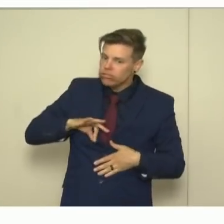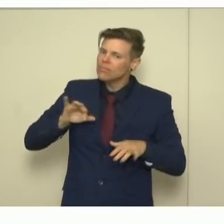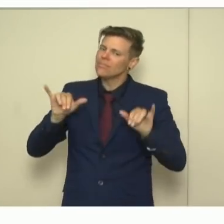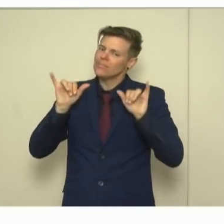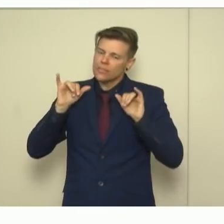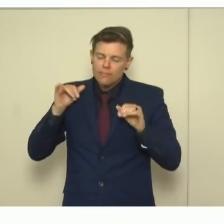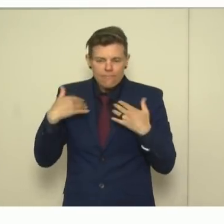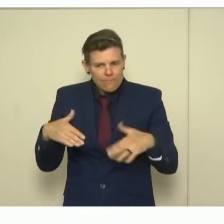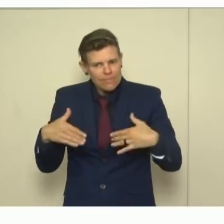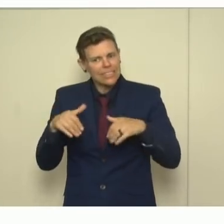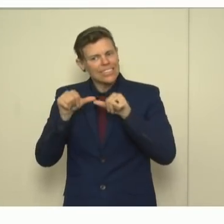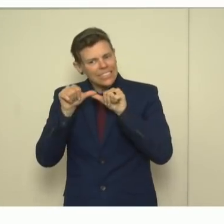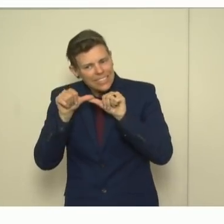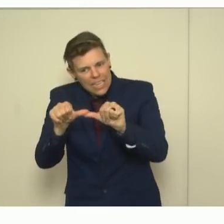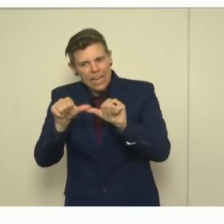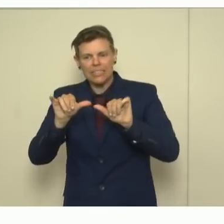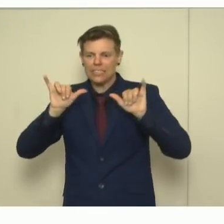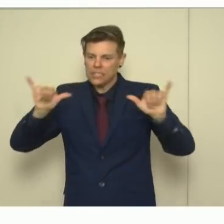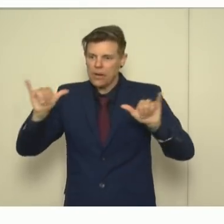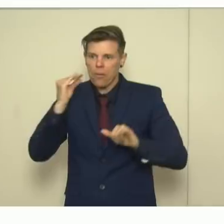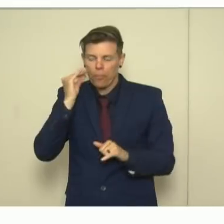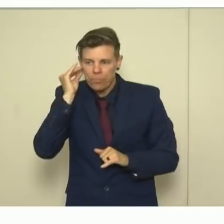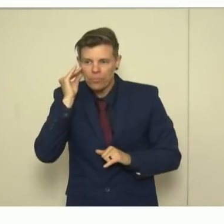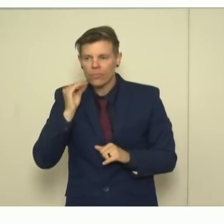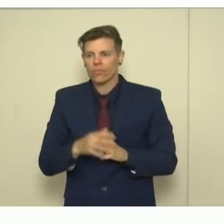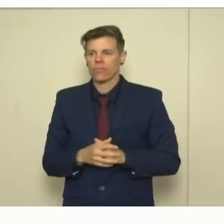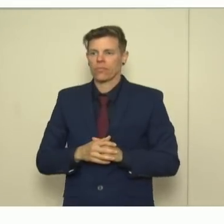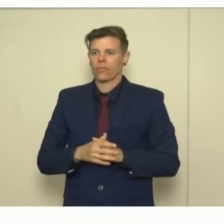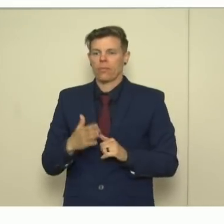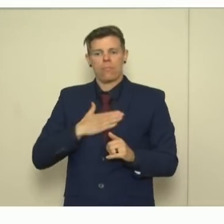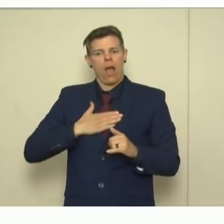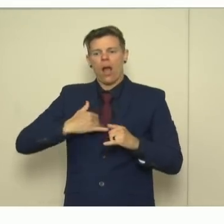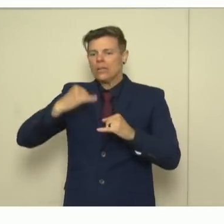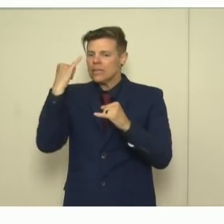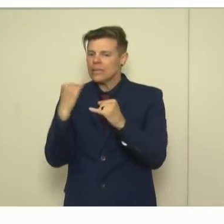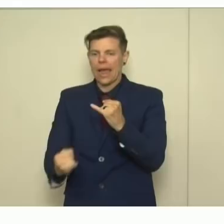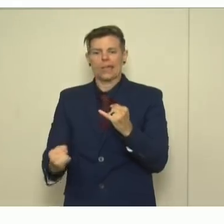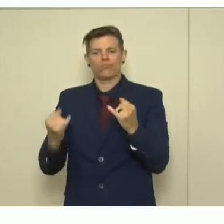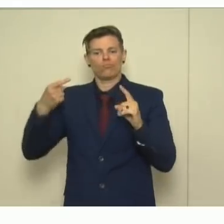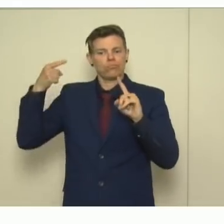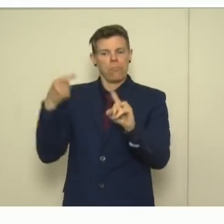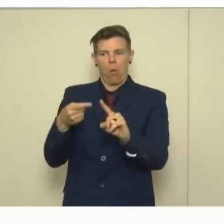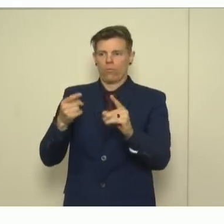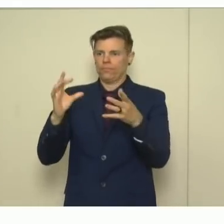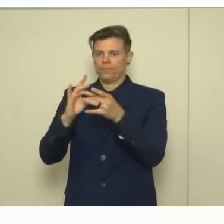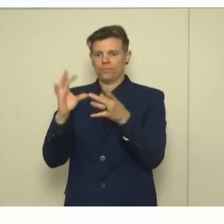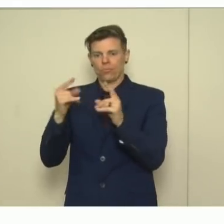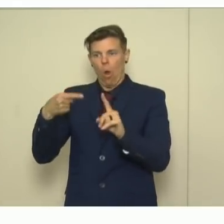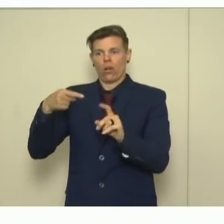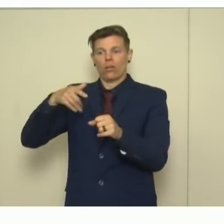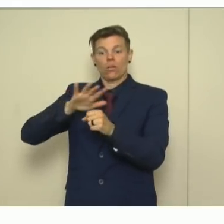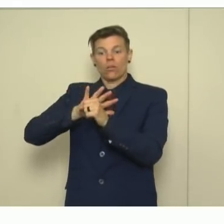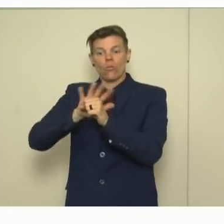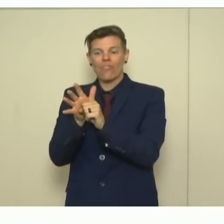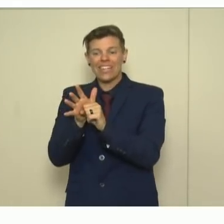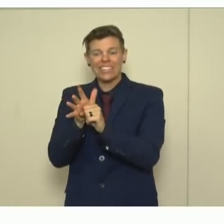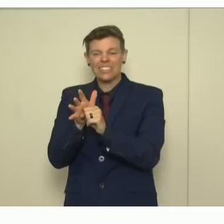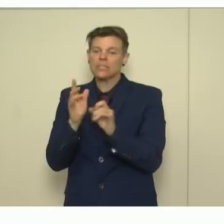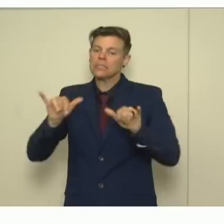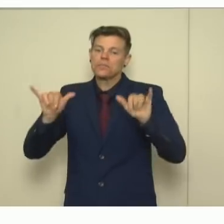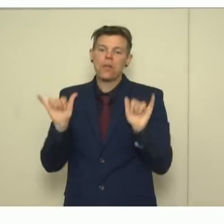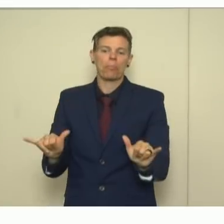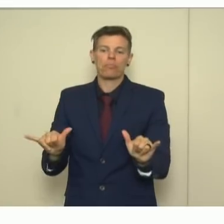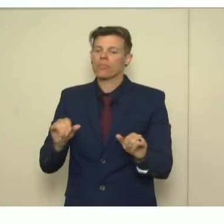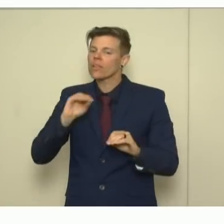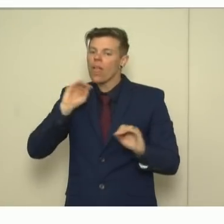today. So in closing, nothing about the virus has changed. That's a constant. My